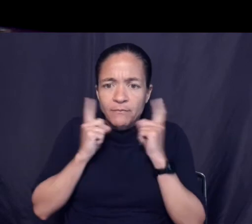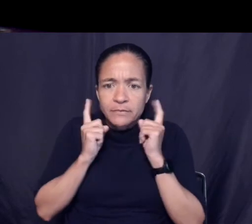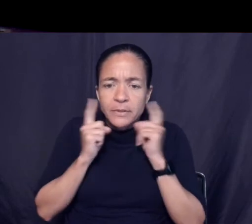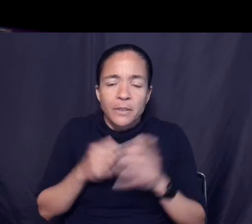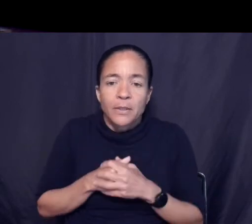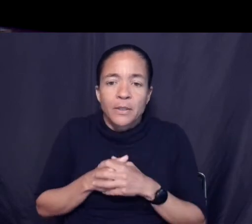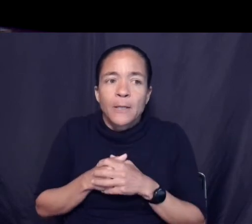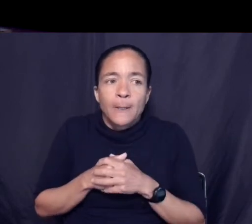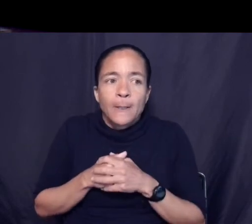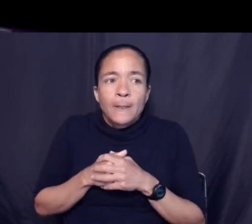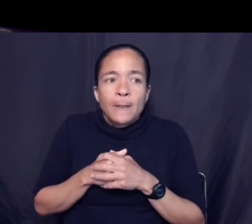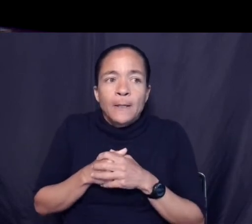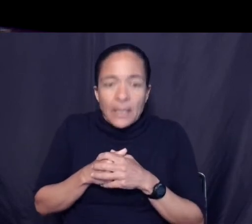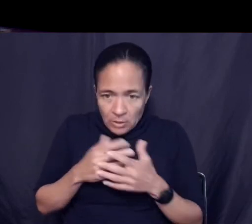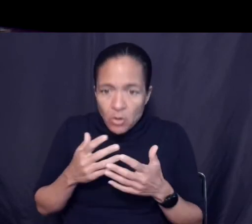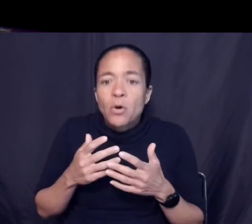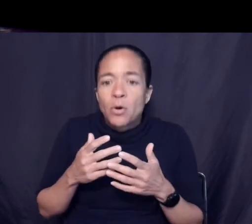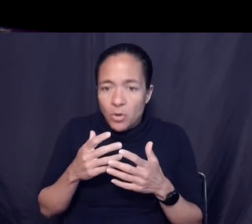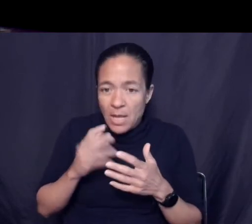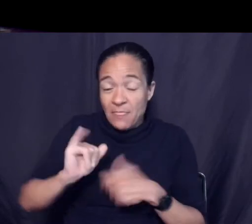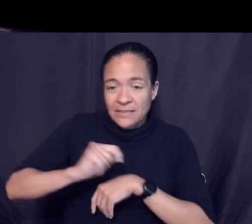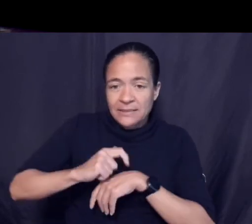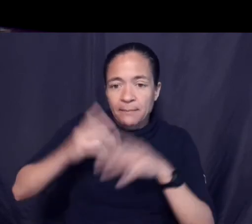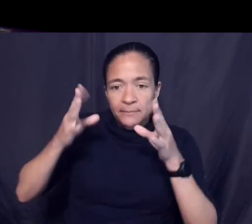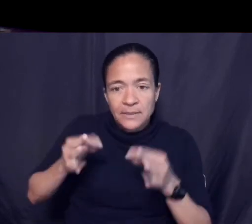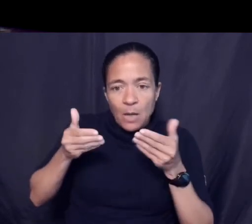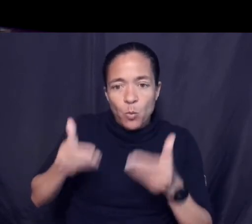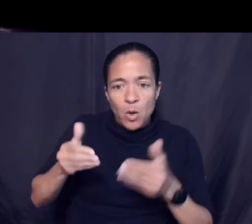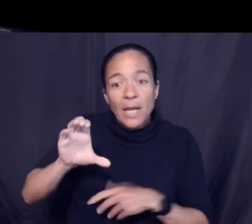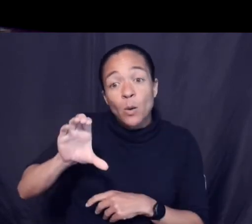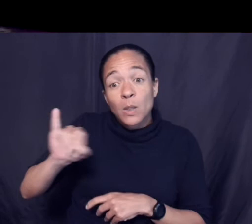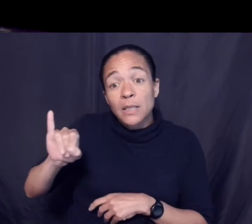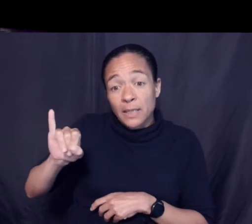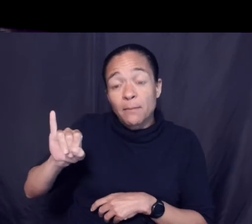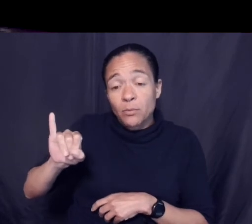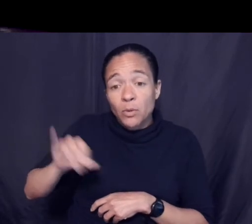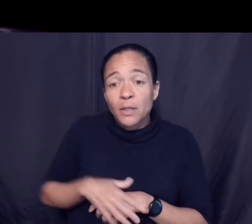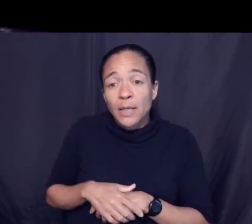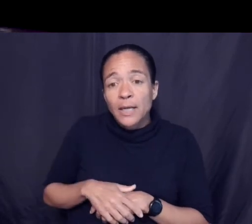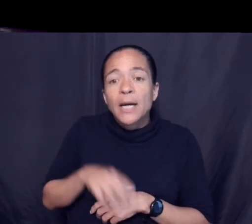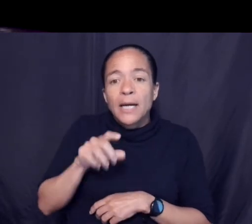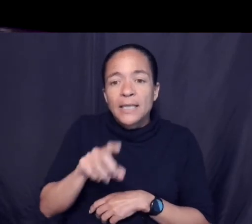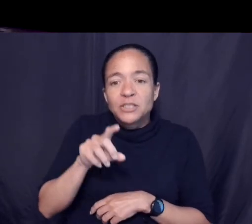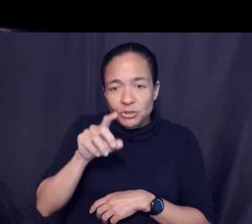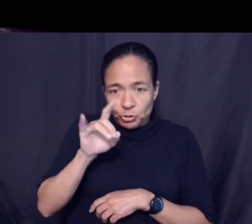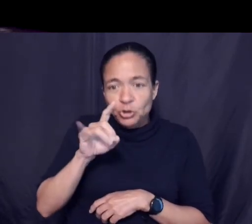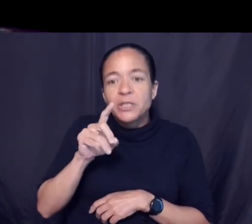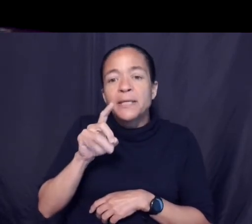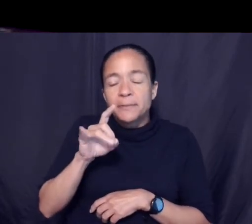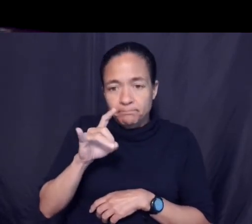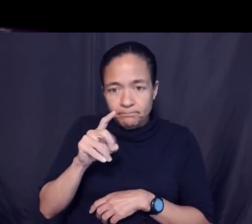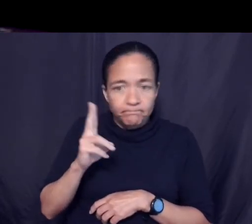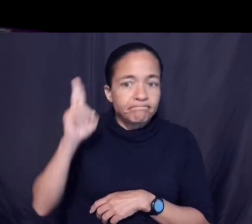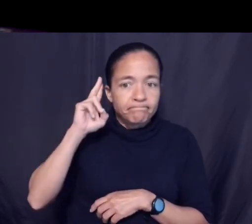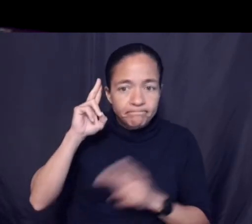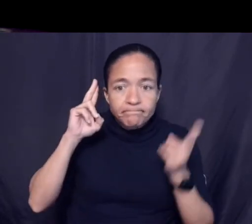a journey to receive cochlear implants at that point, which she received just before she was